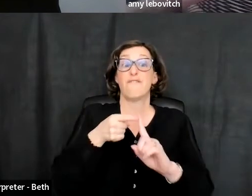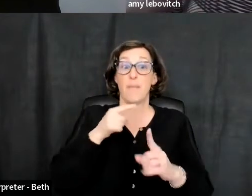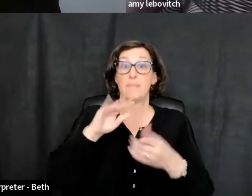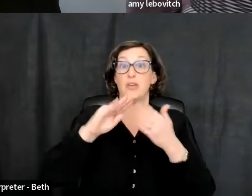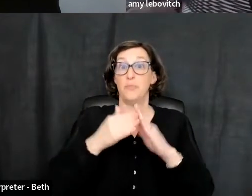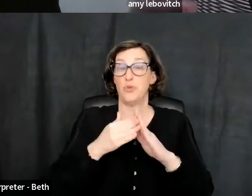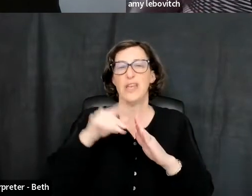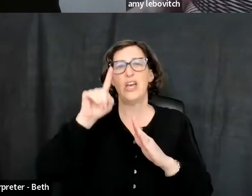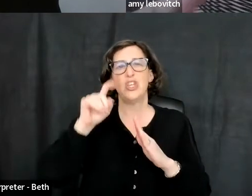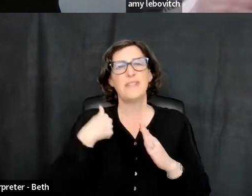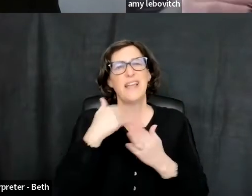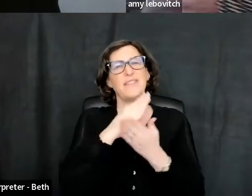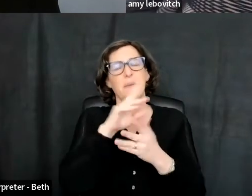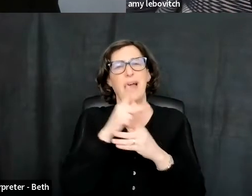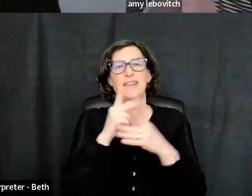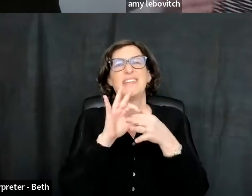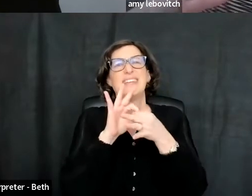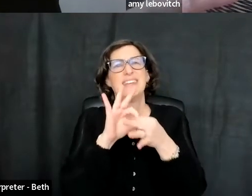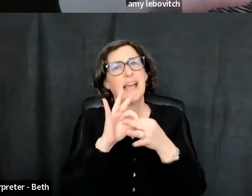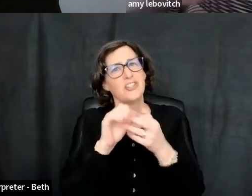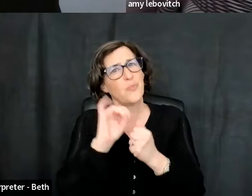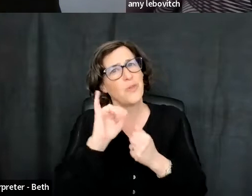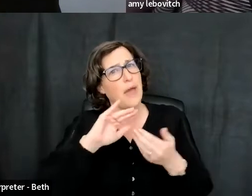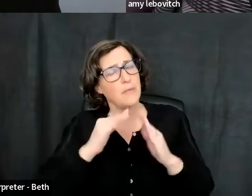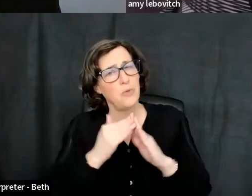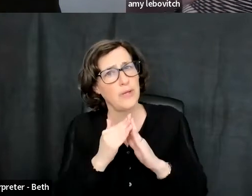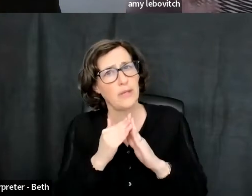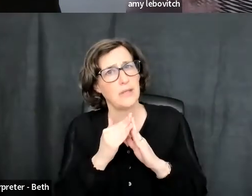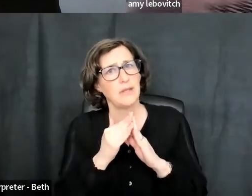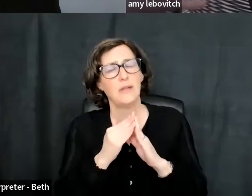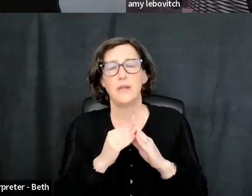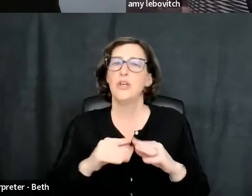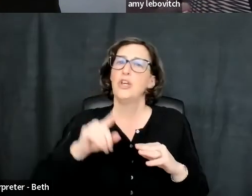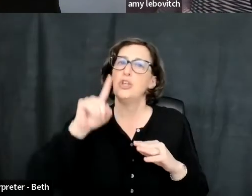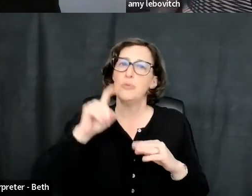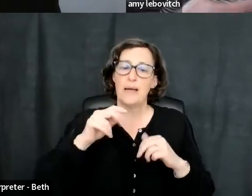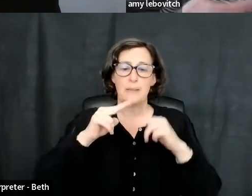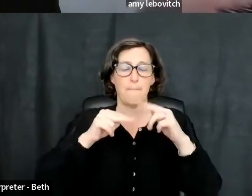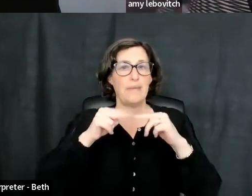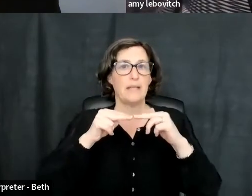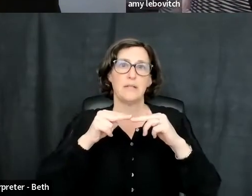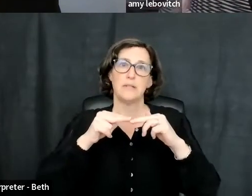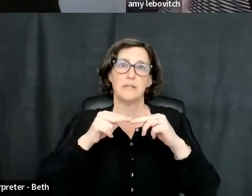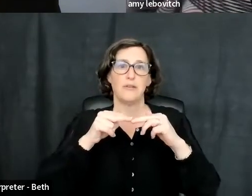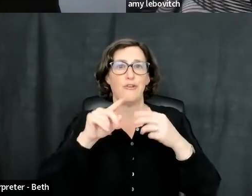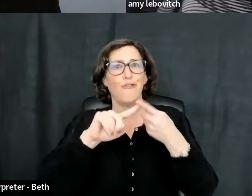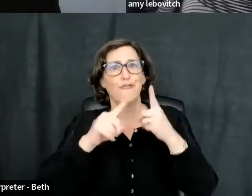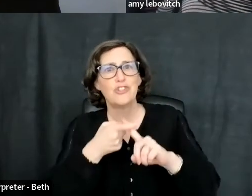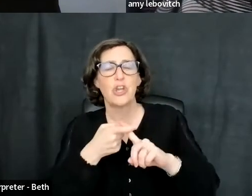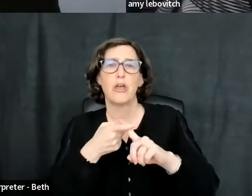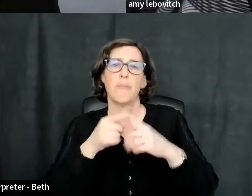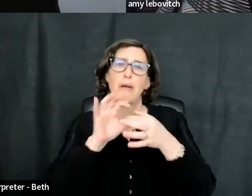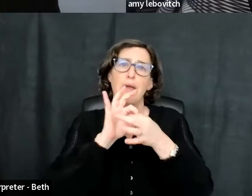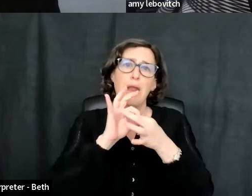some kind of connection with that community. Like you have to build some kind of friendship or connection to that